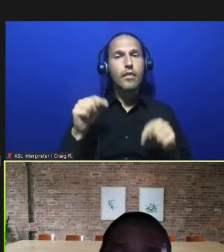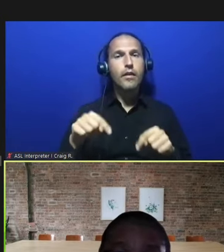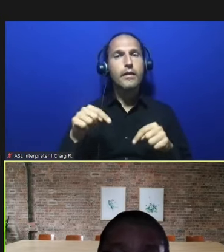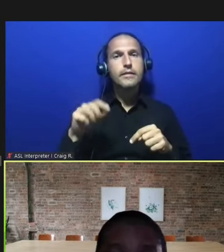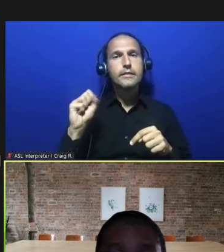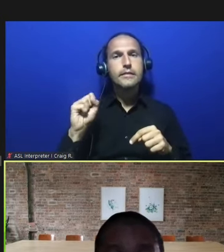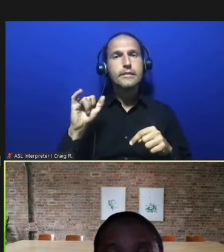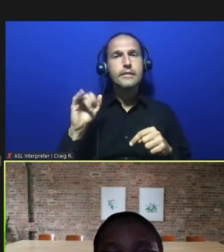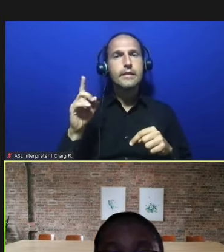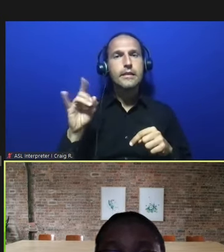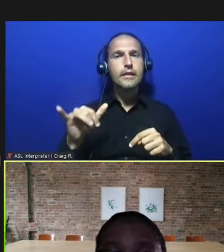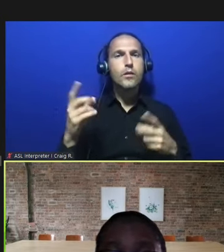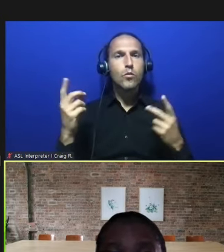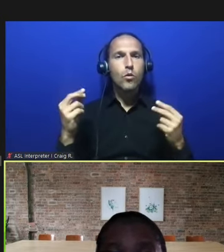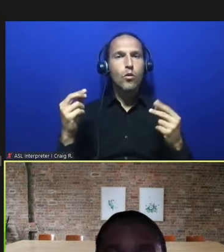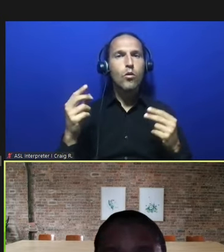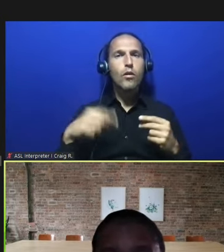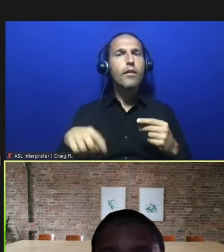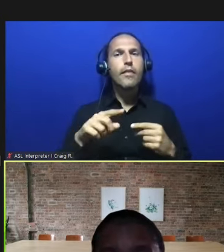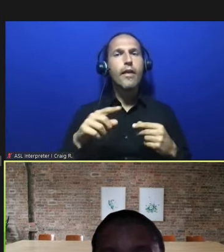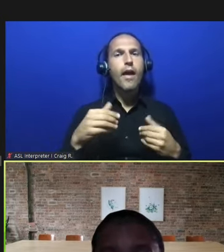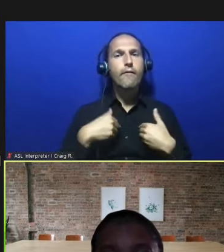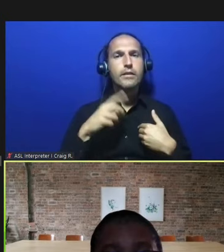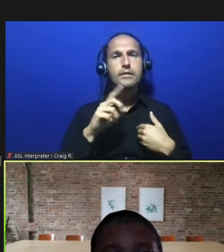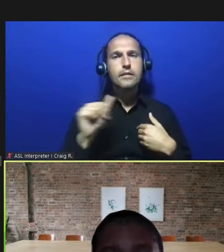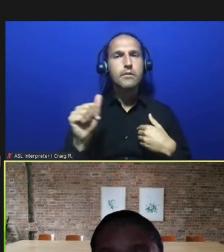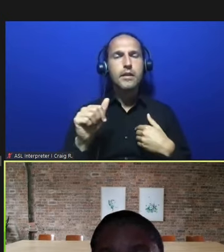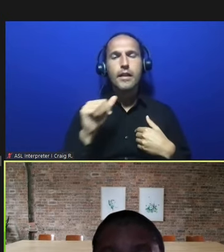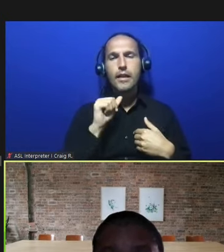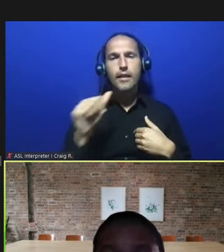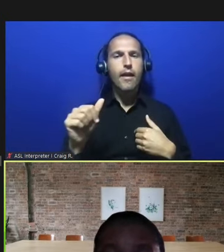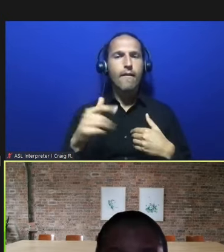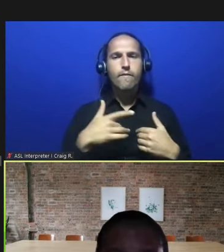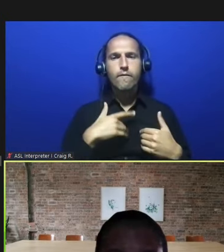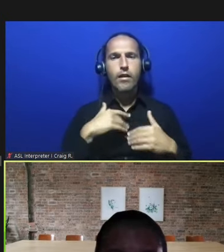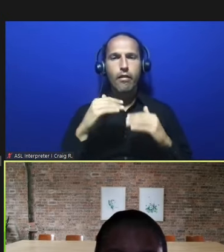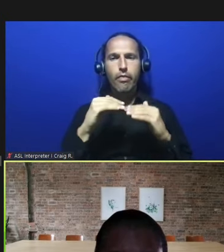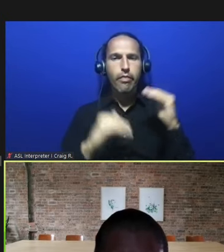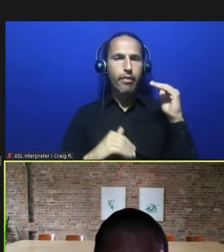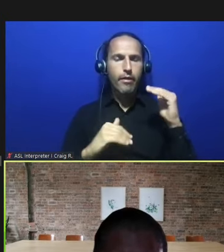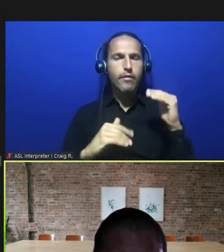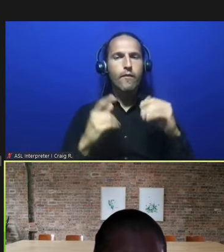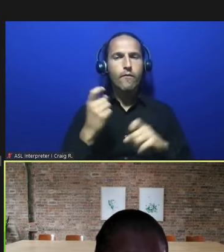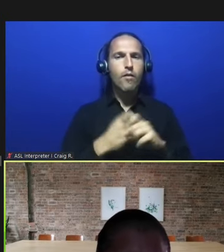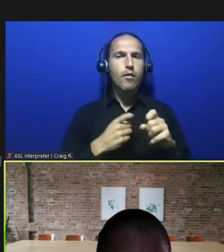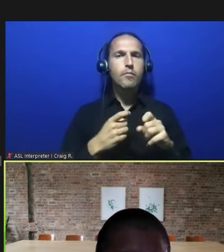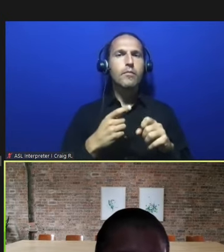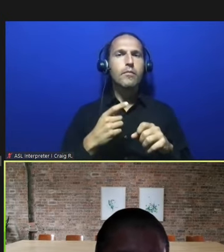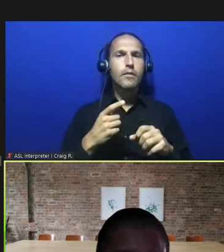ensure that people with disabilities are not disadvantaged economically by this tax.